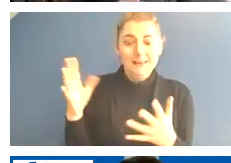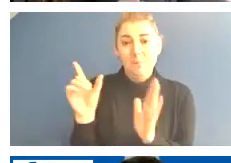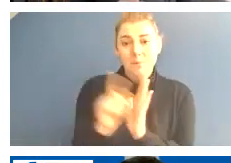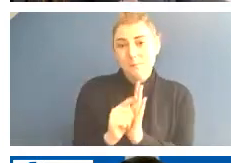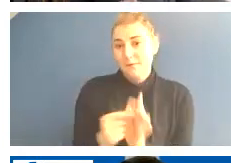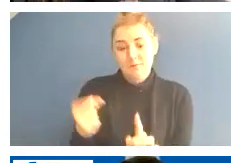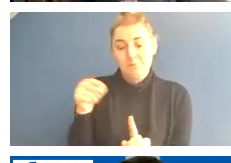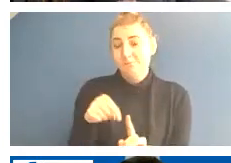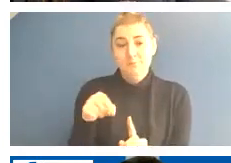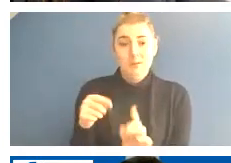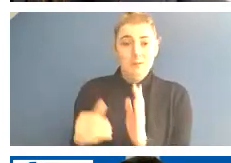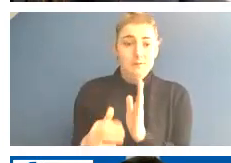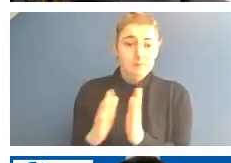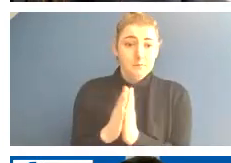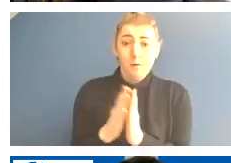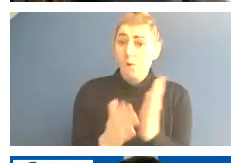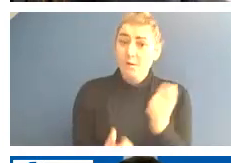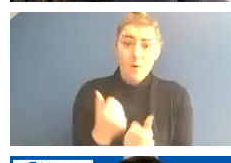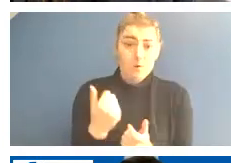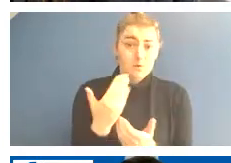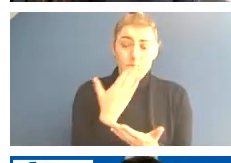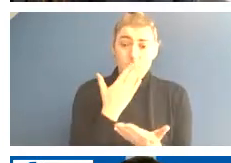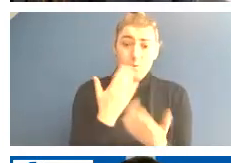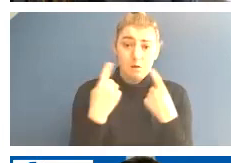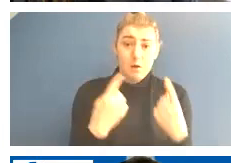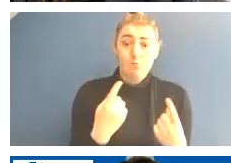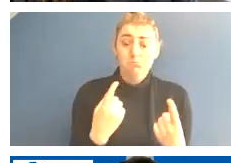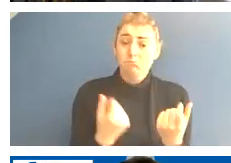of the most reputable books on